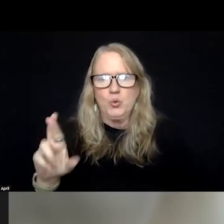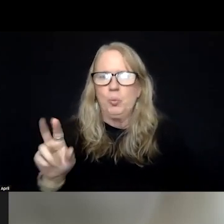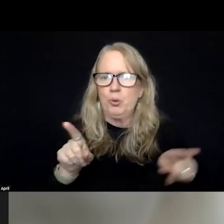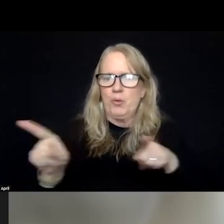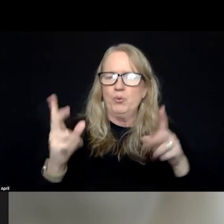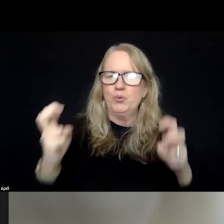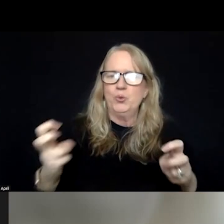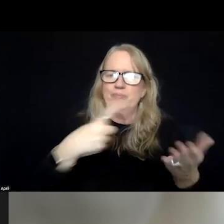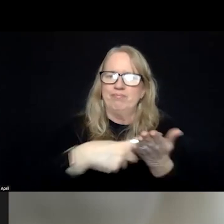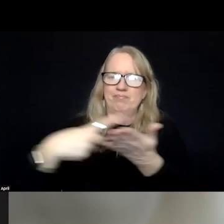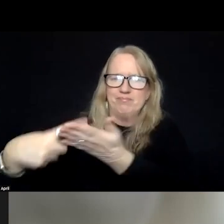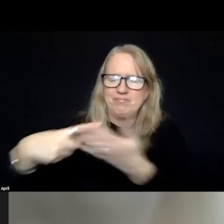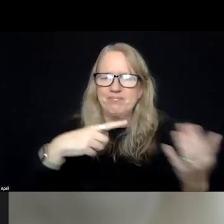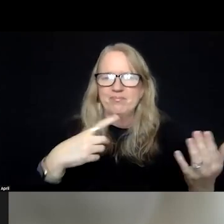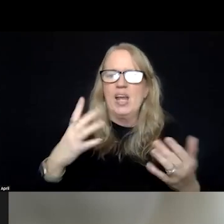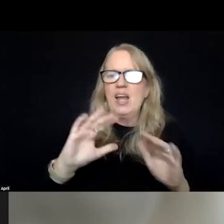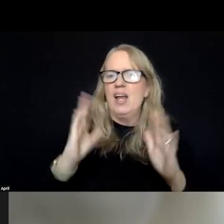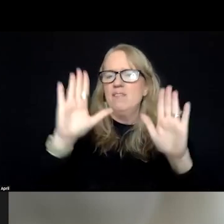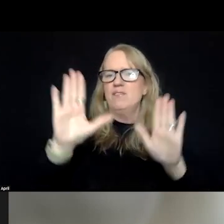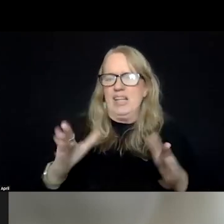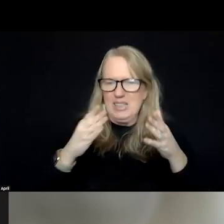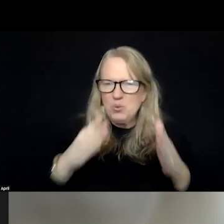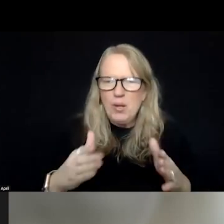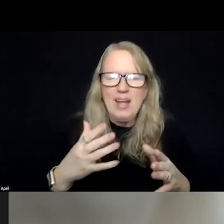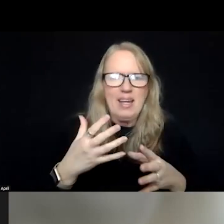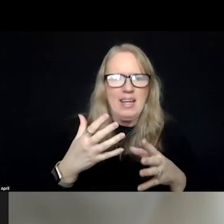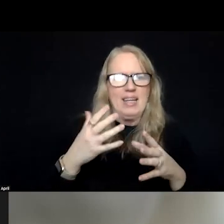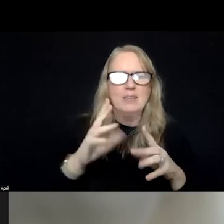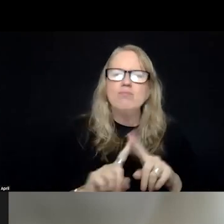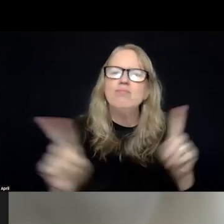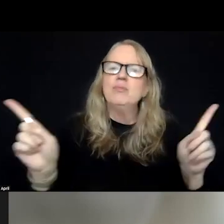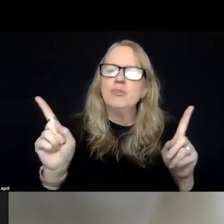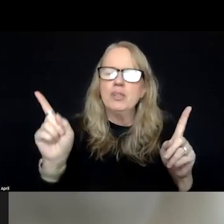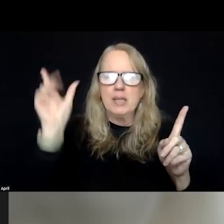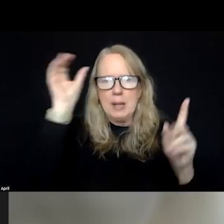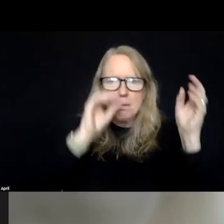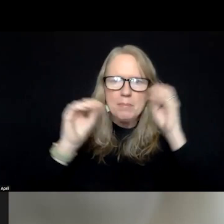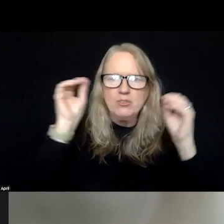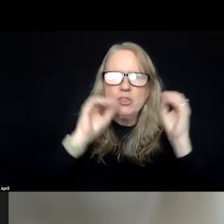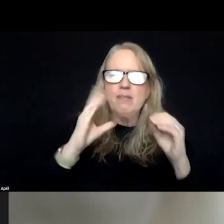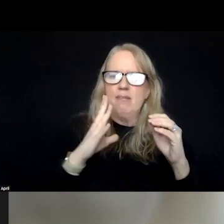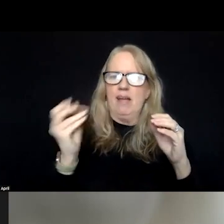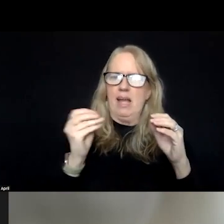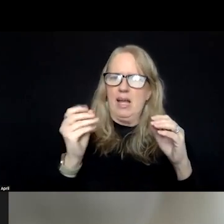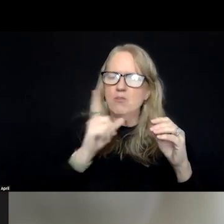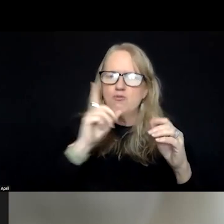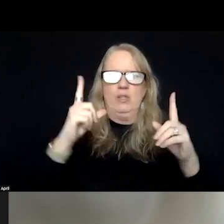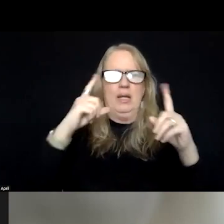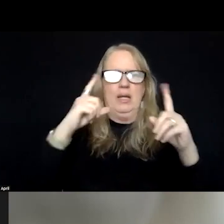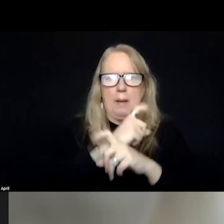a fantastic way of getting different opinions and different sides of a really complex